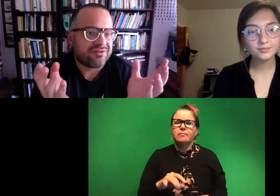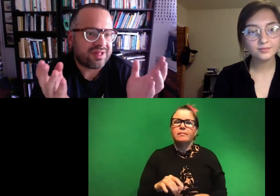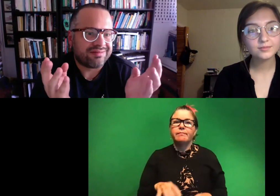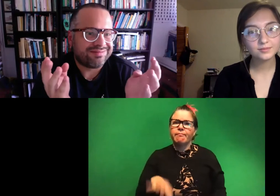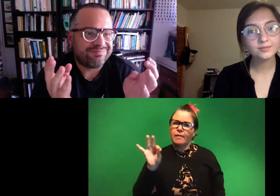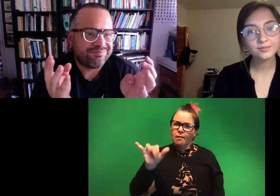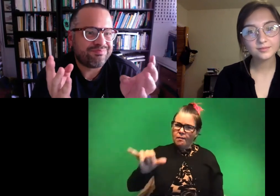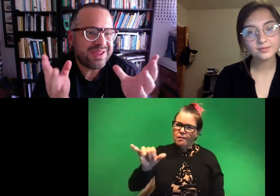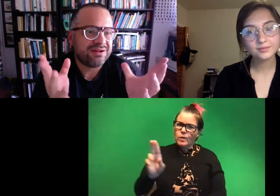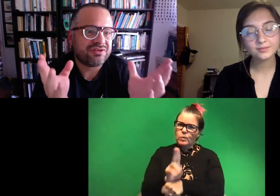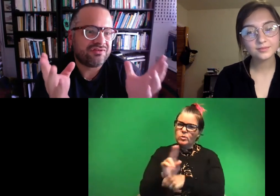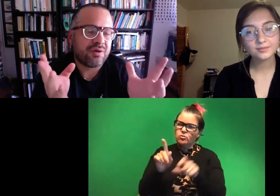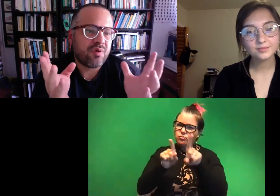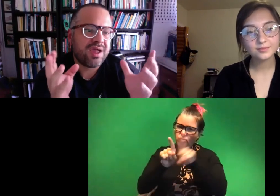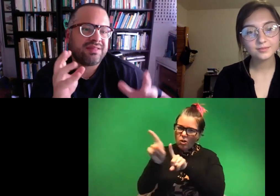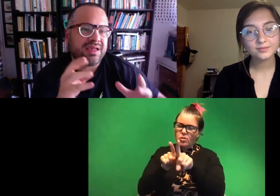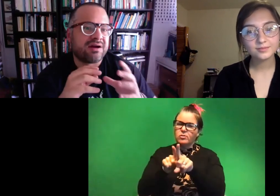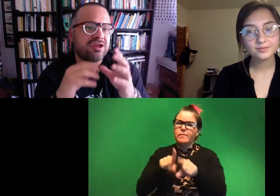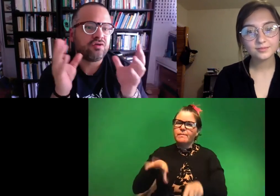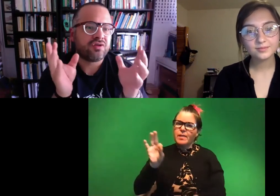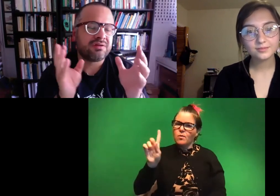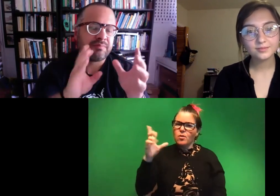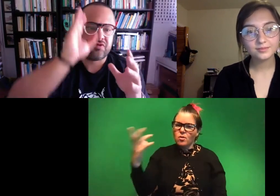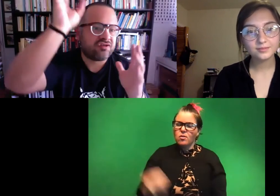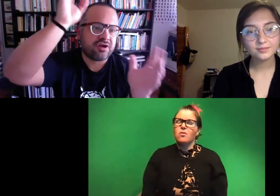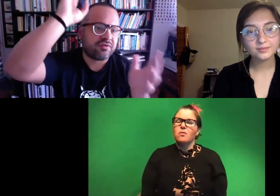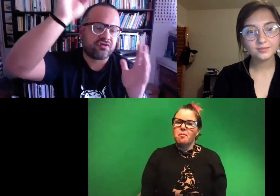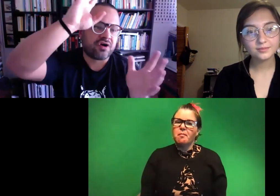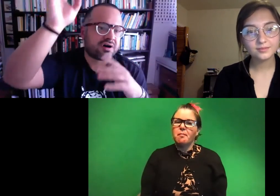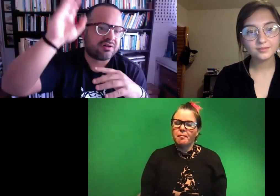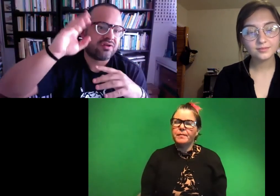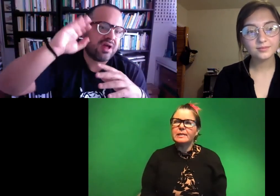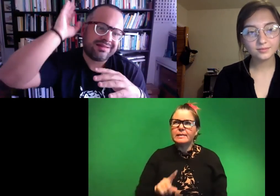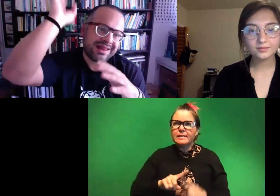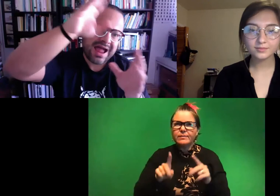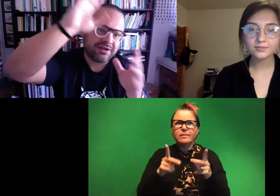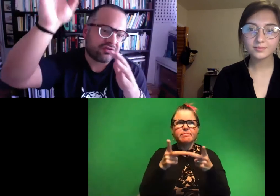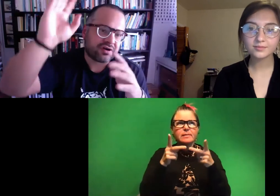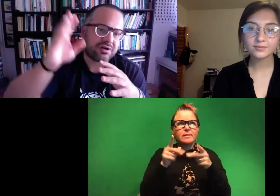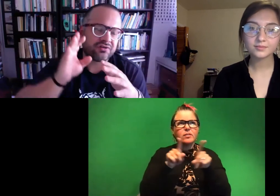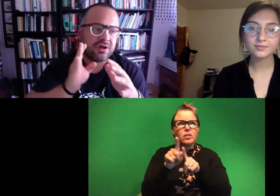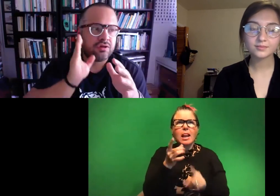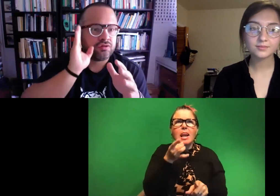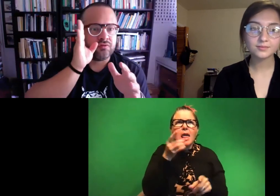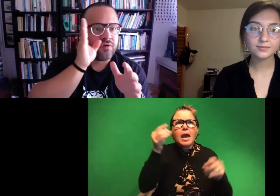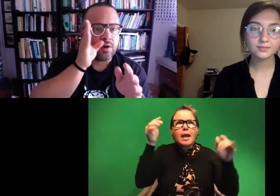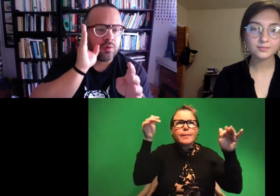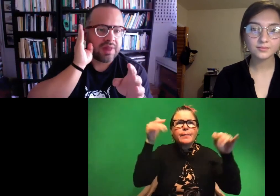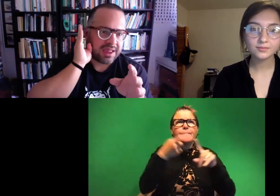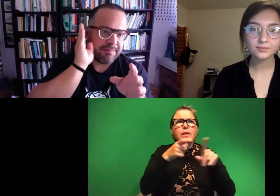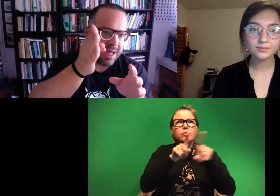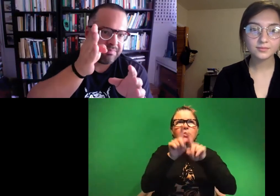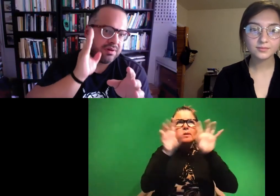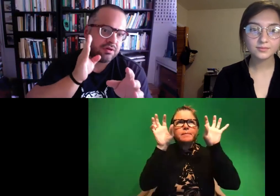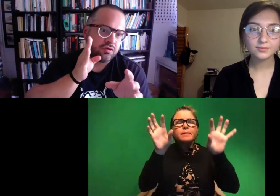discovering this, that beetles in some way, they are using the position of the stars and the light of the stars to follow